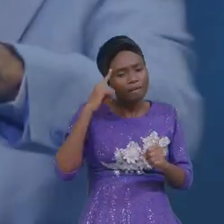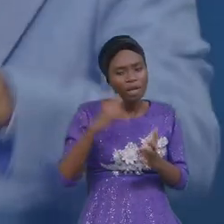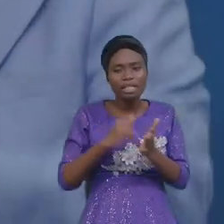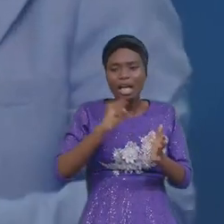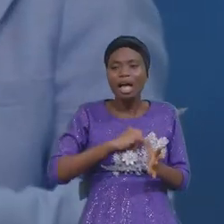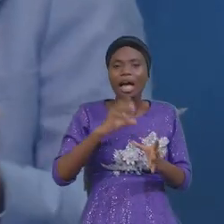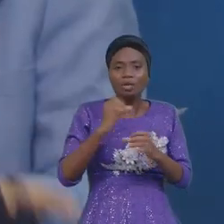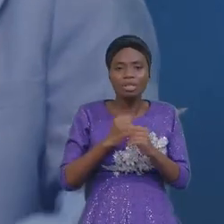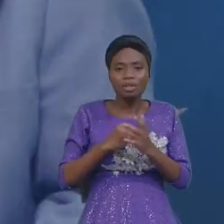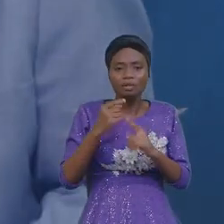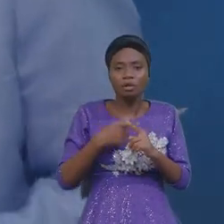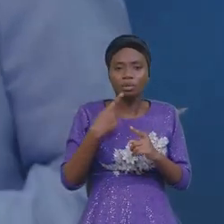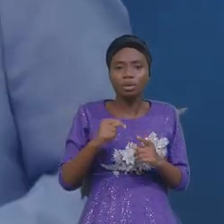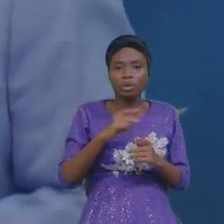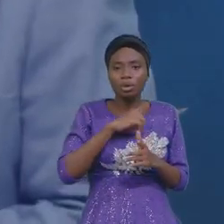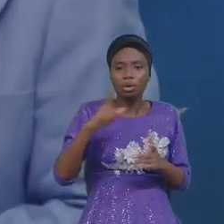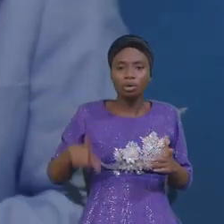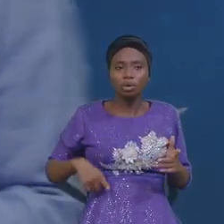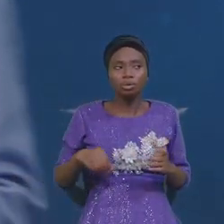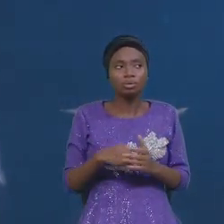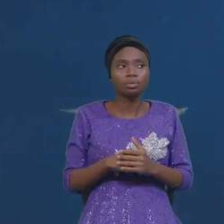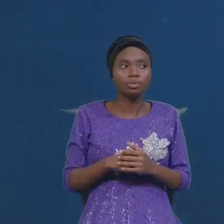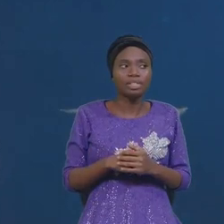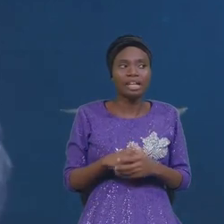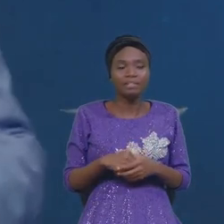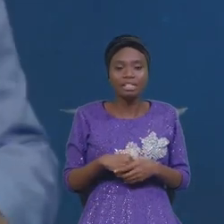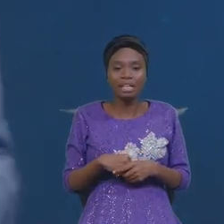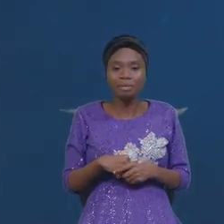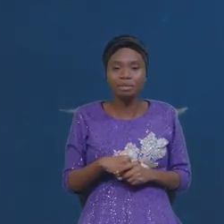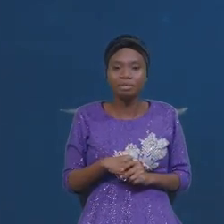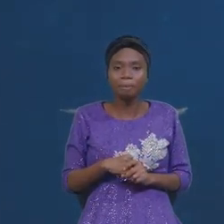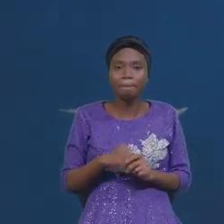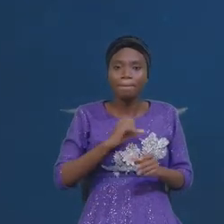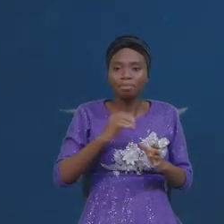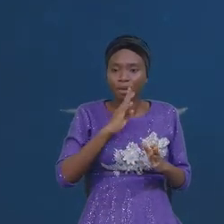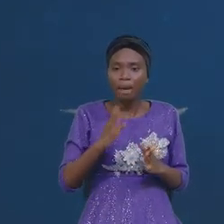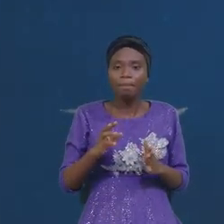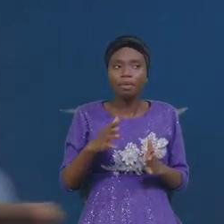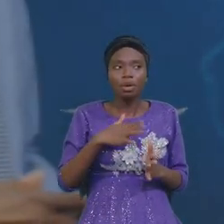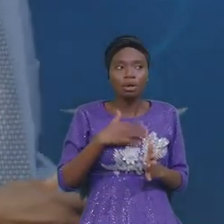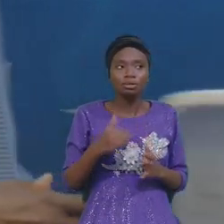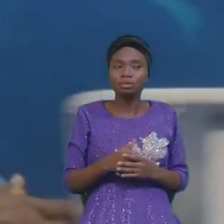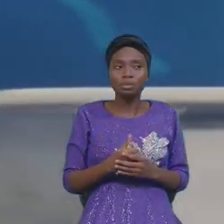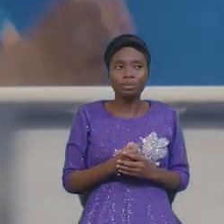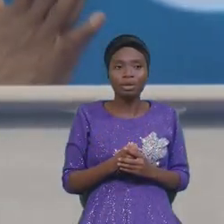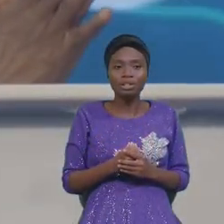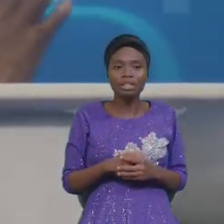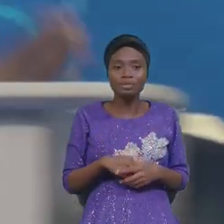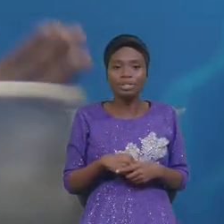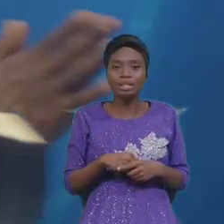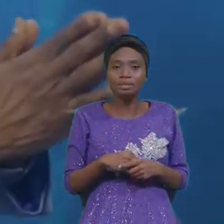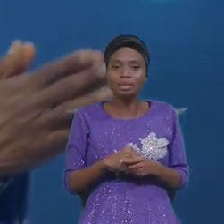Lord. The willingness, we have to be willing to have that of receptive men